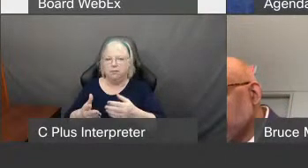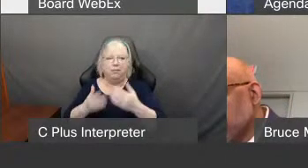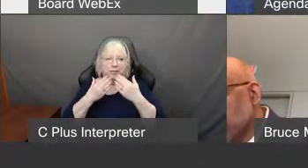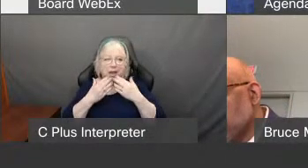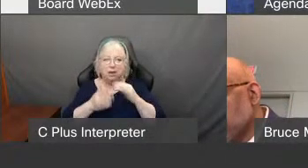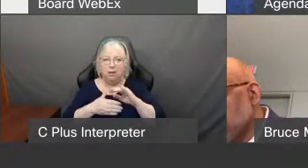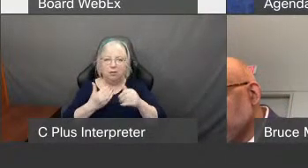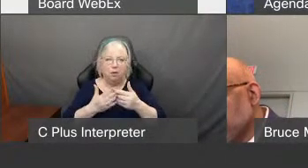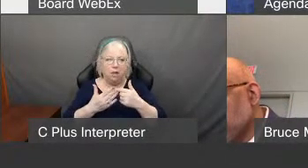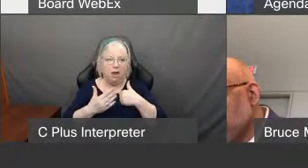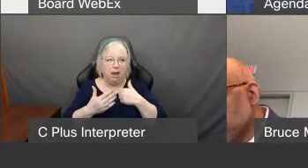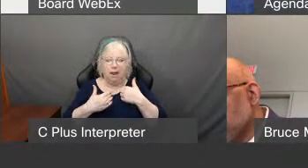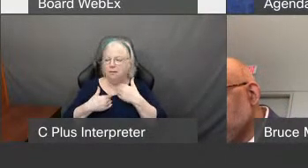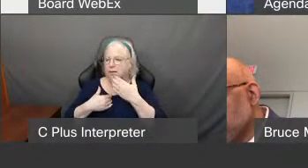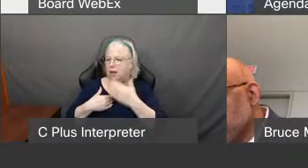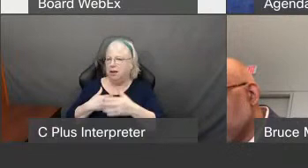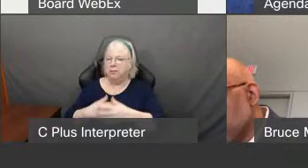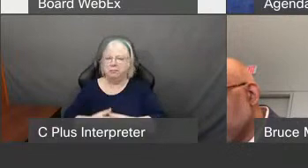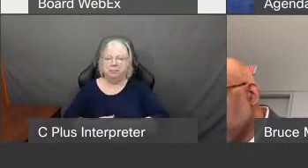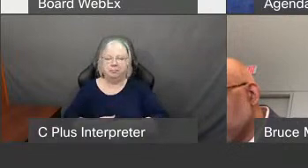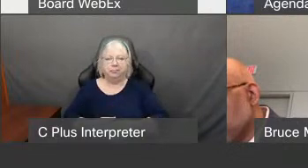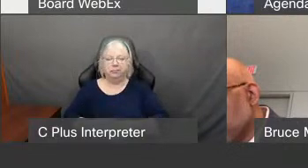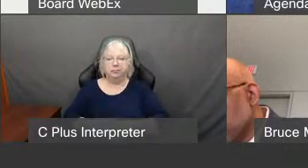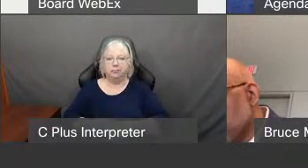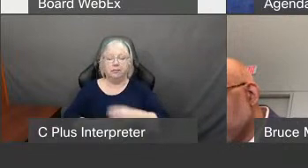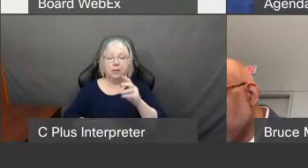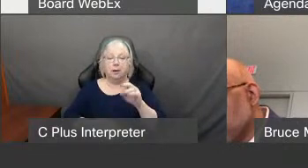have, Mayor. Thank you.